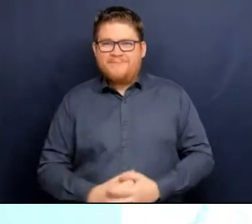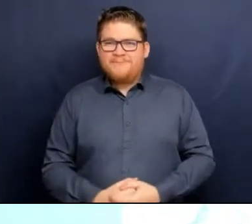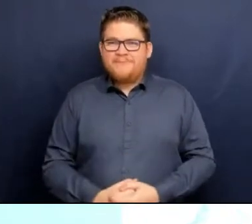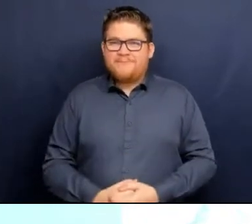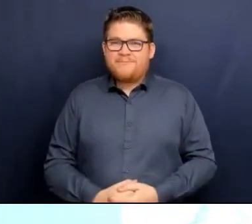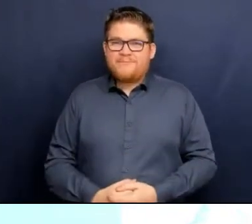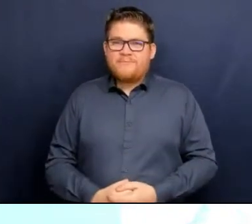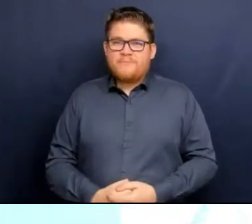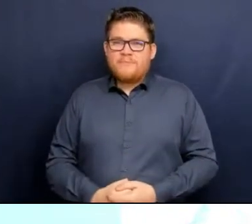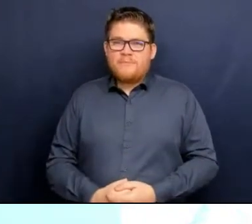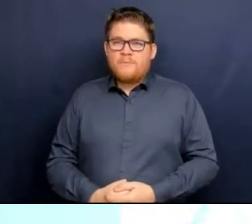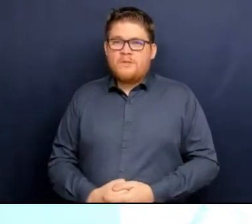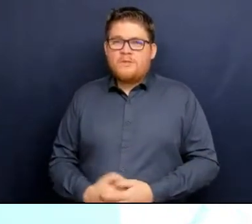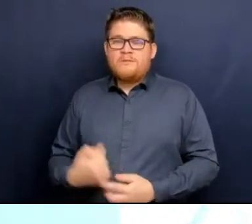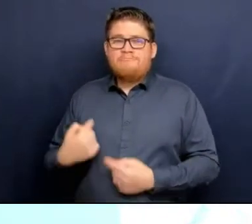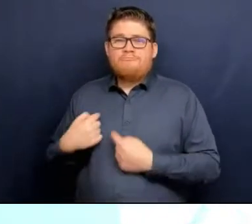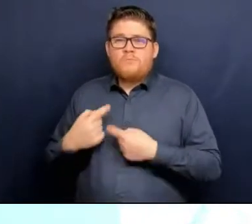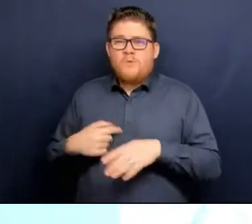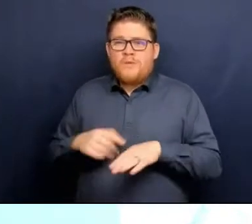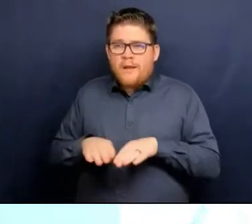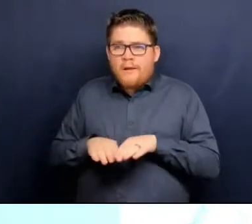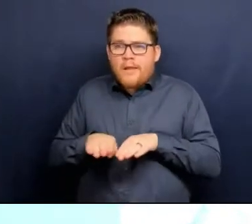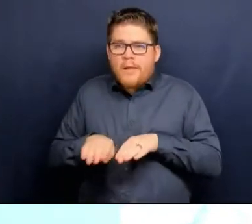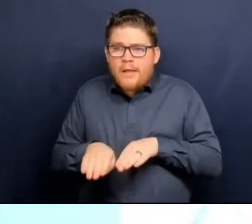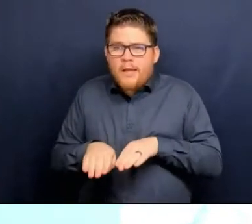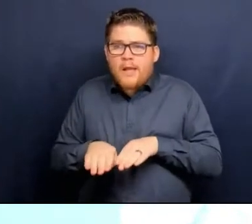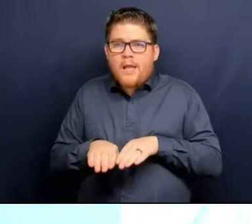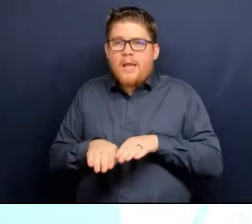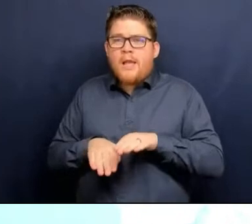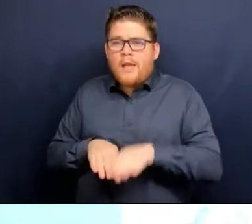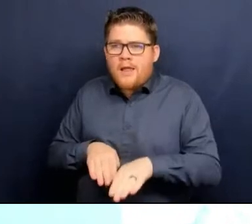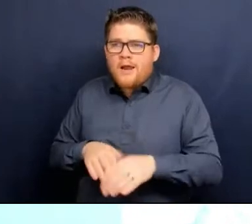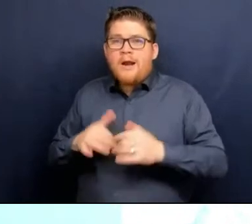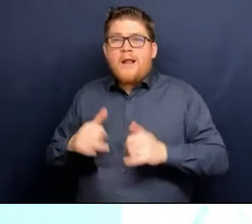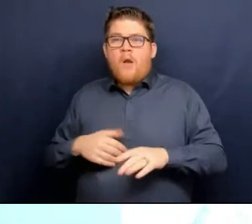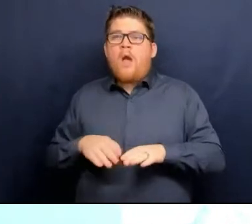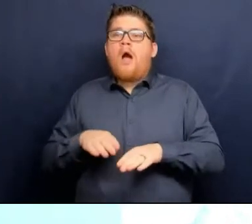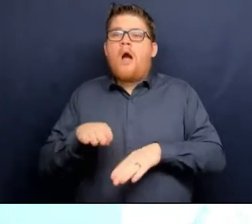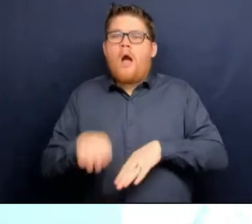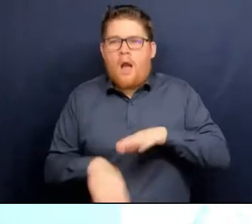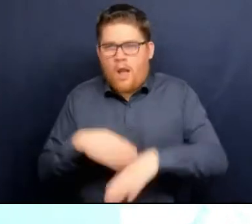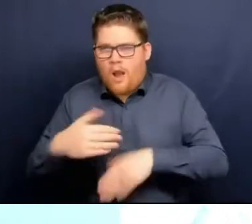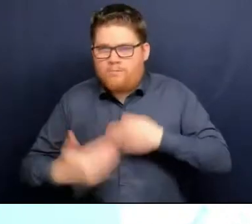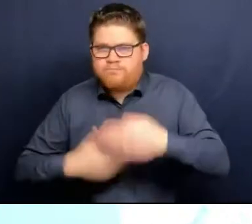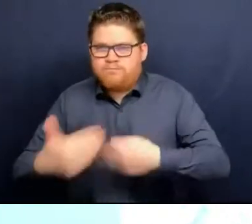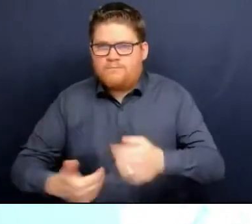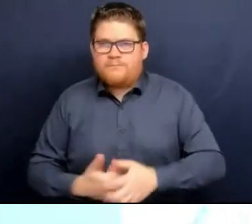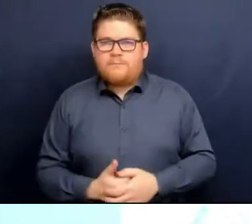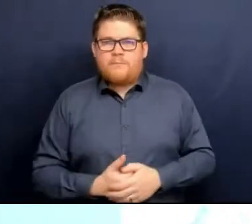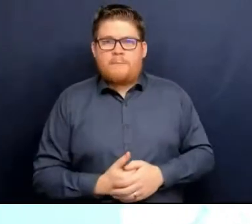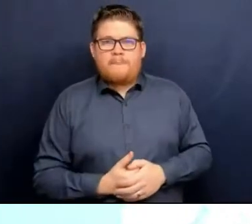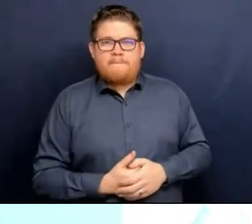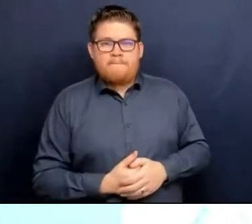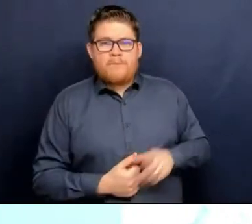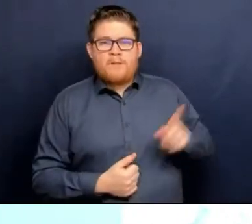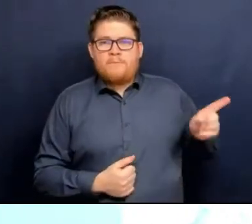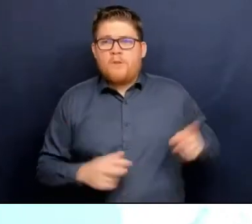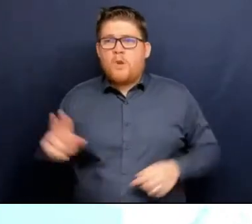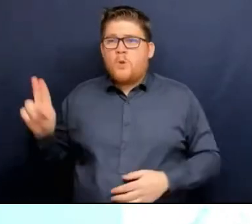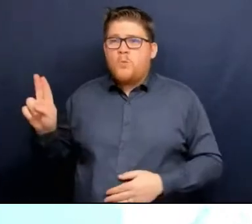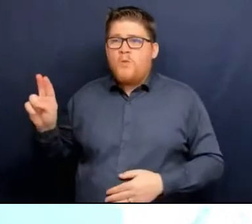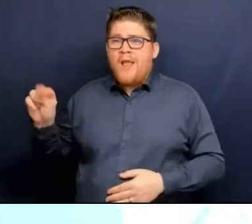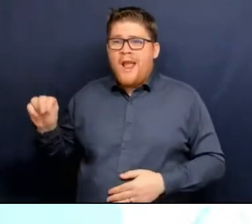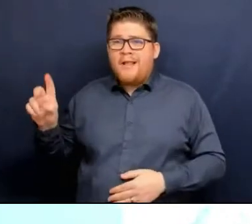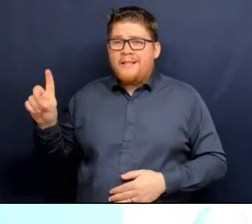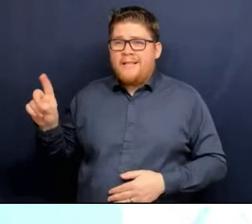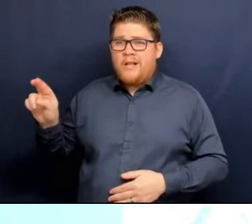implement the United Nations Declaration on the Rights of Indigenous People. After this, it will now compel